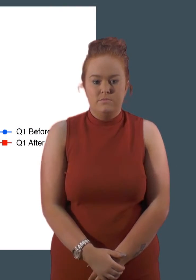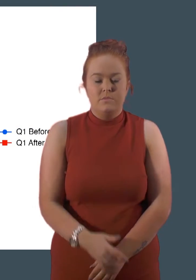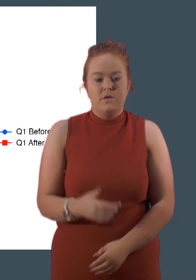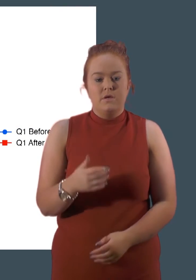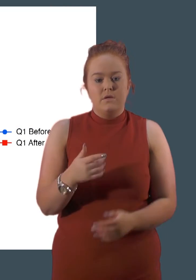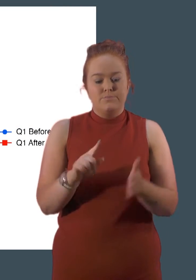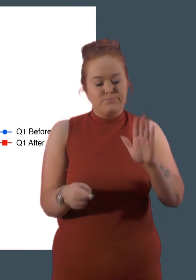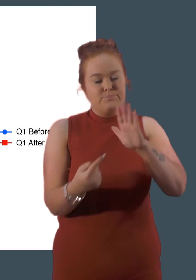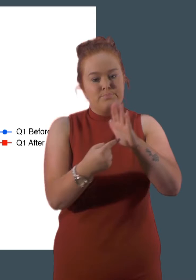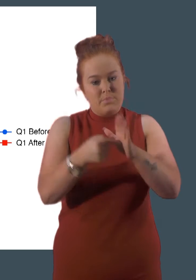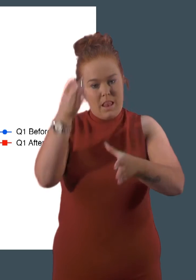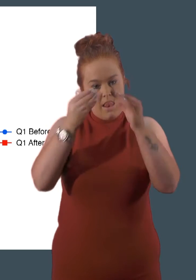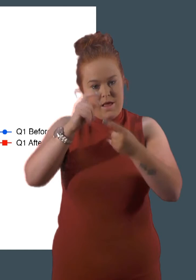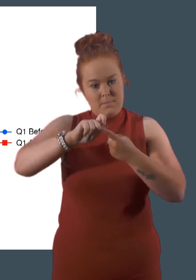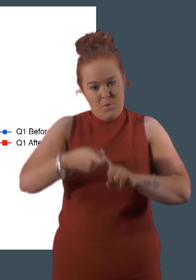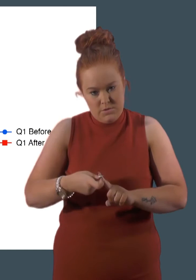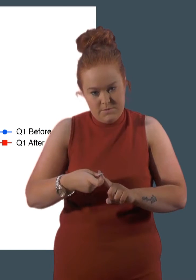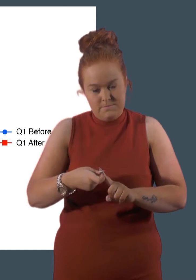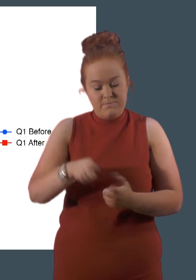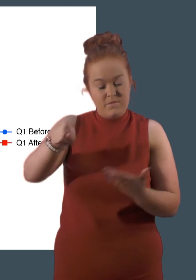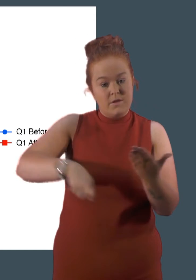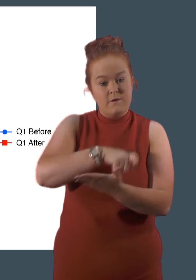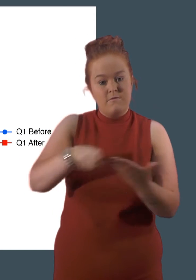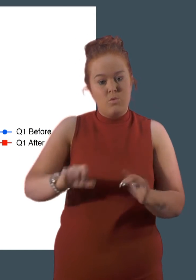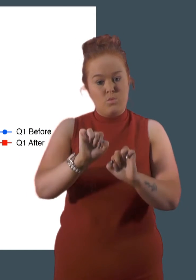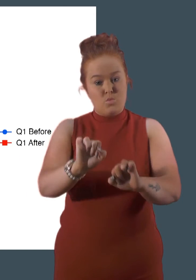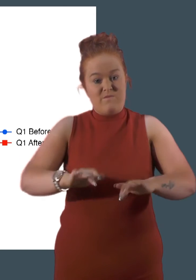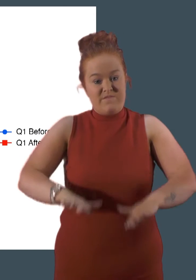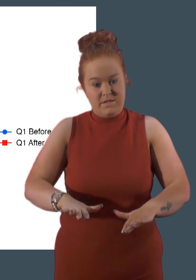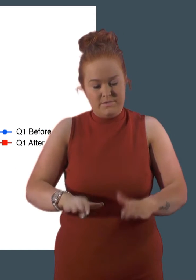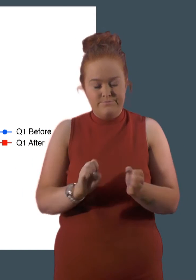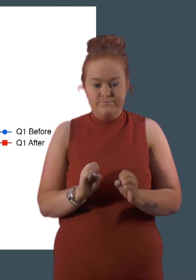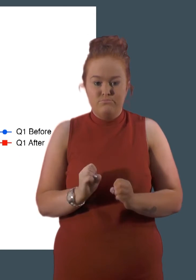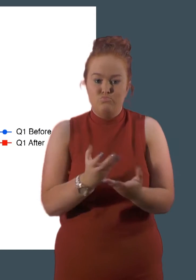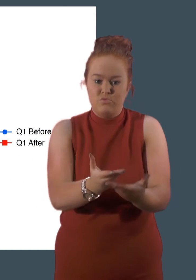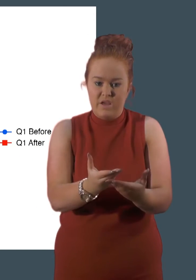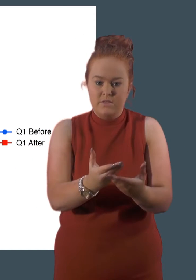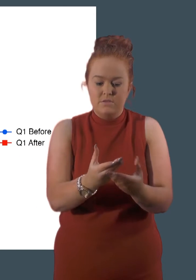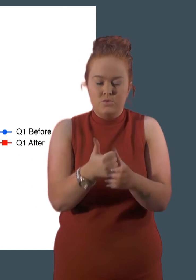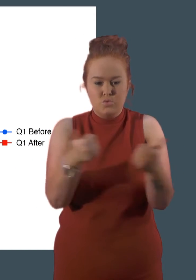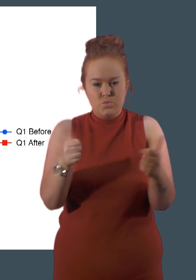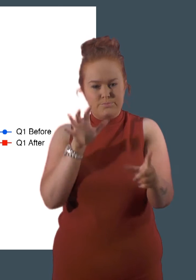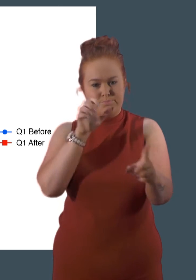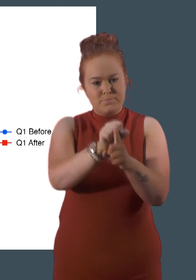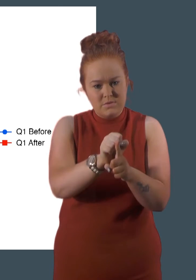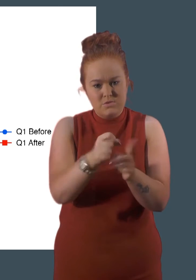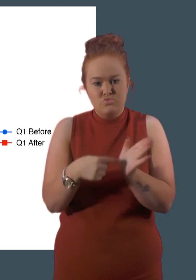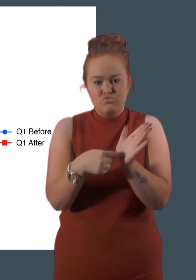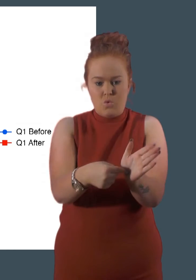change in your learners' attitudes towards sectarianism or any change in the way in which they see sectarianism around them.